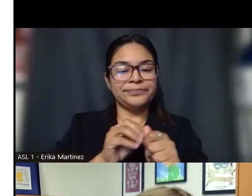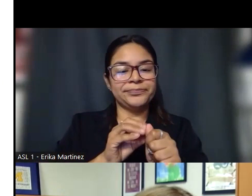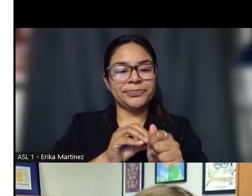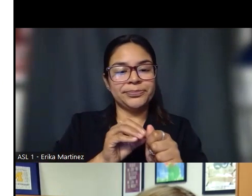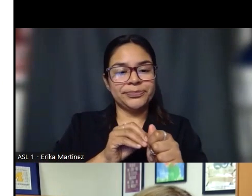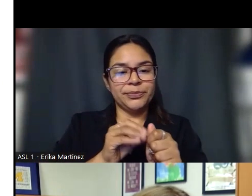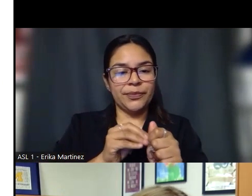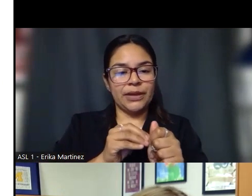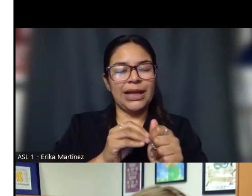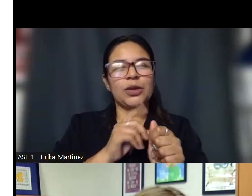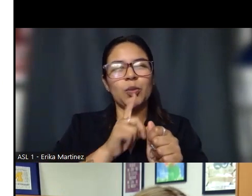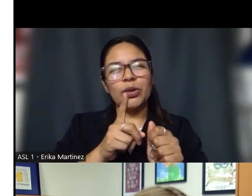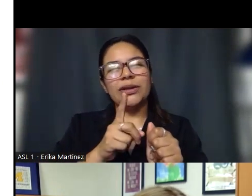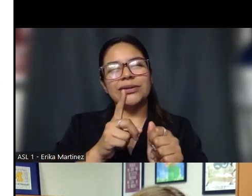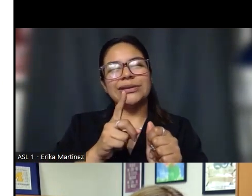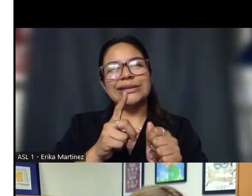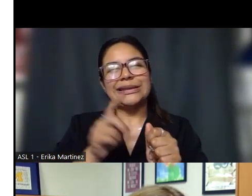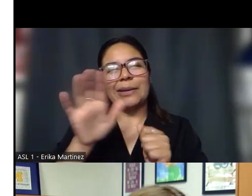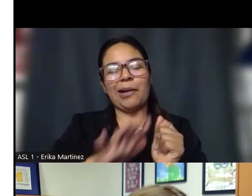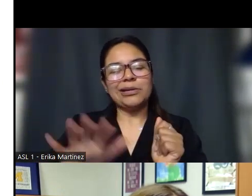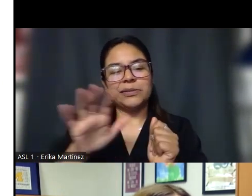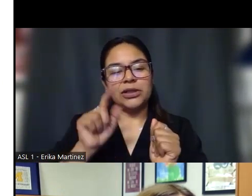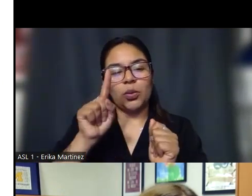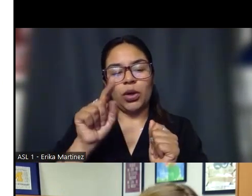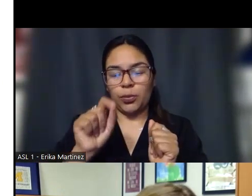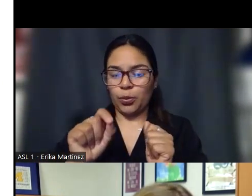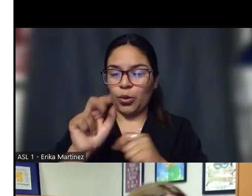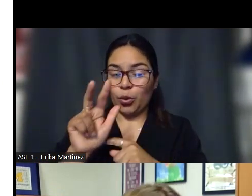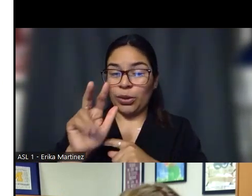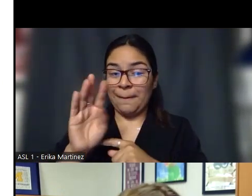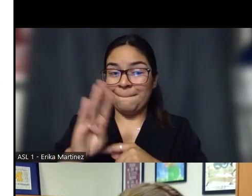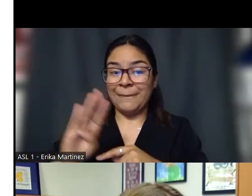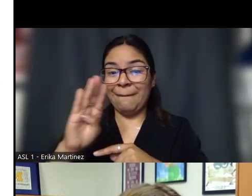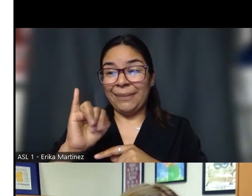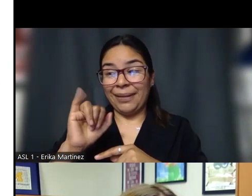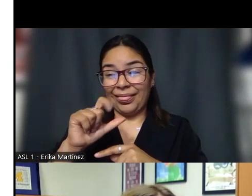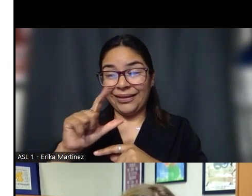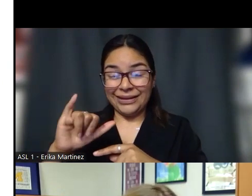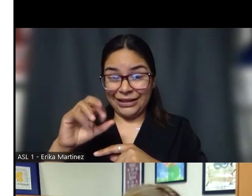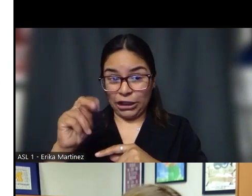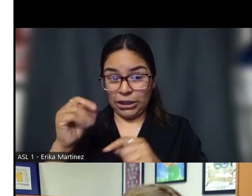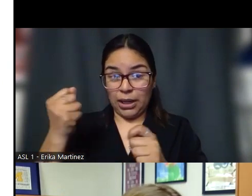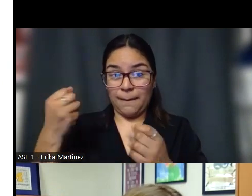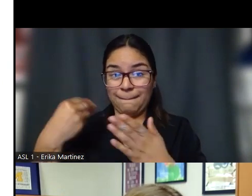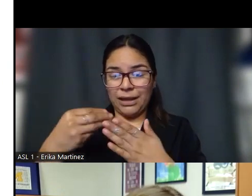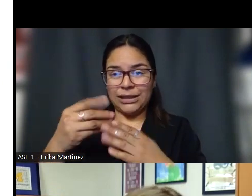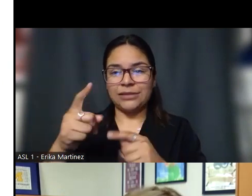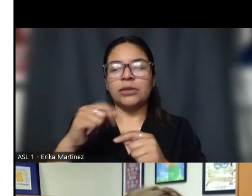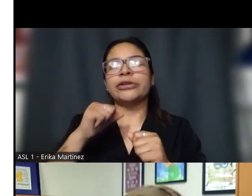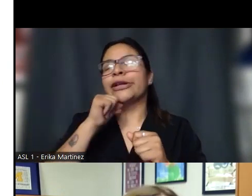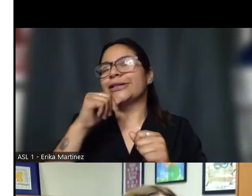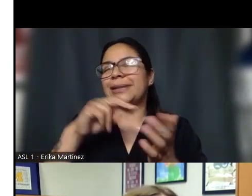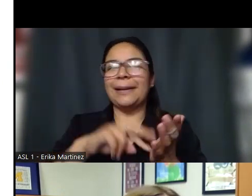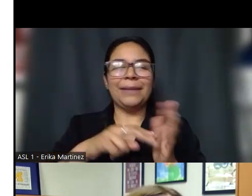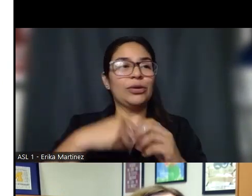given time, we're managing about a $1.3 billion of funding for victims of crime. That does not mean that we give out